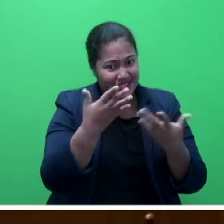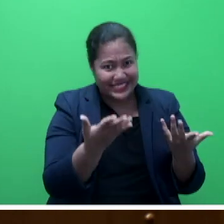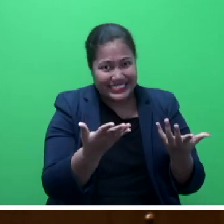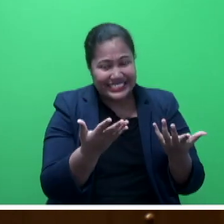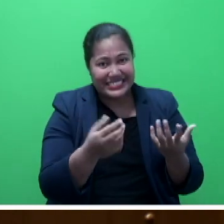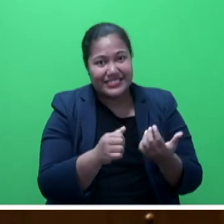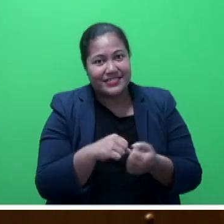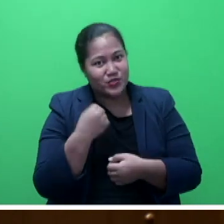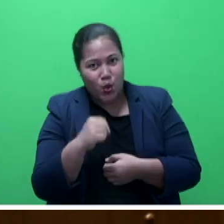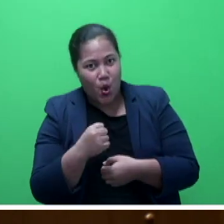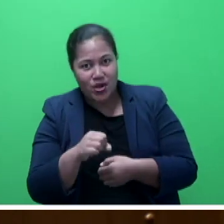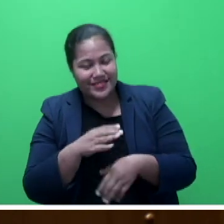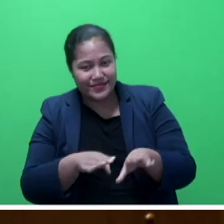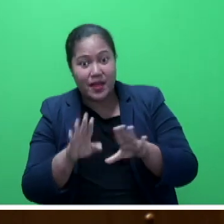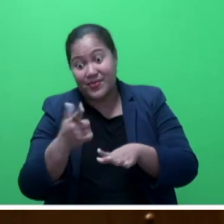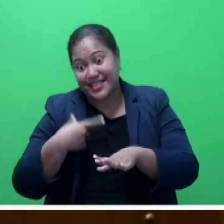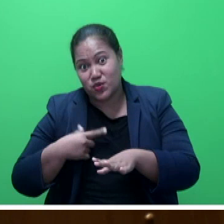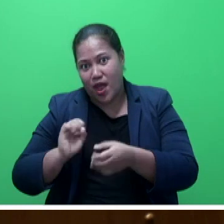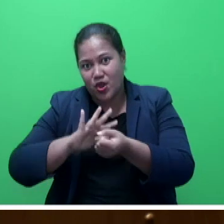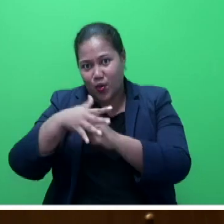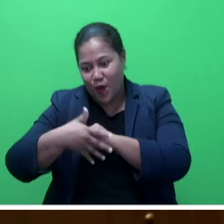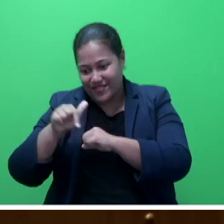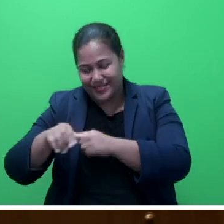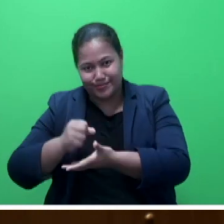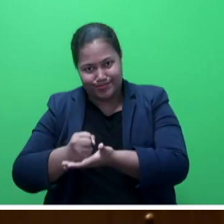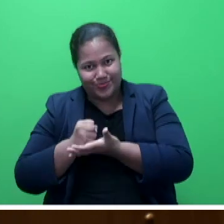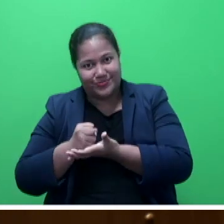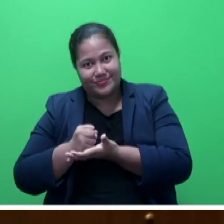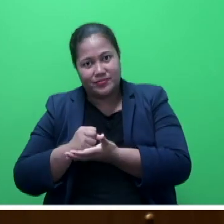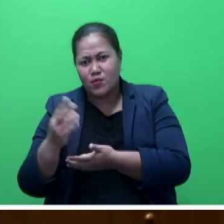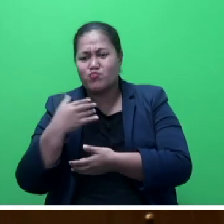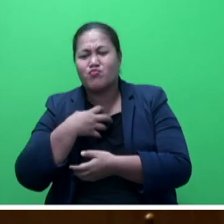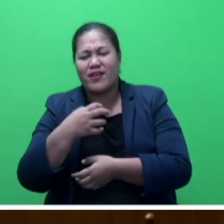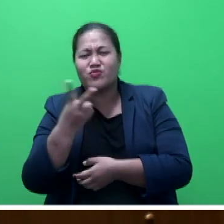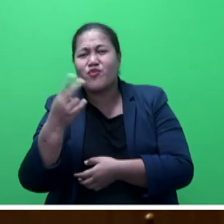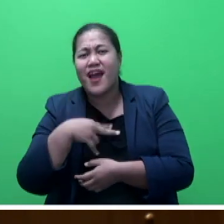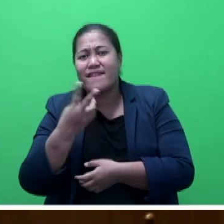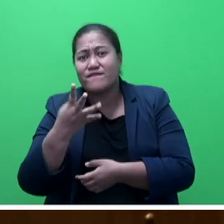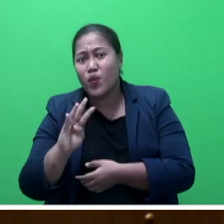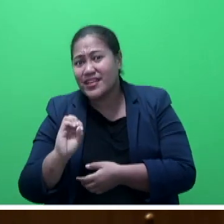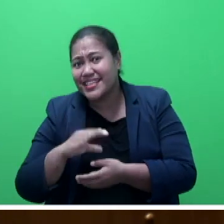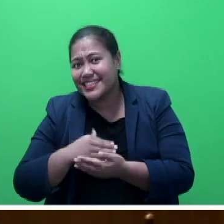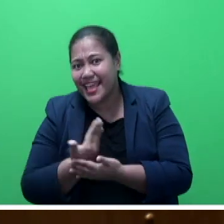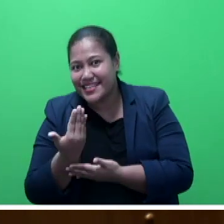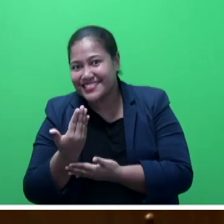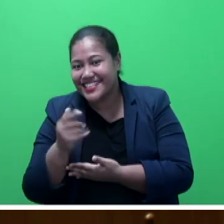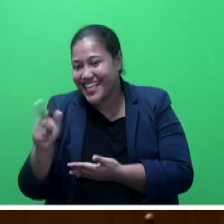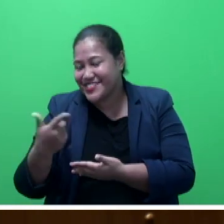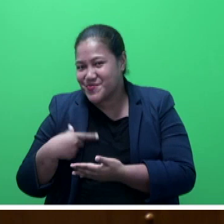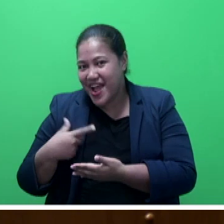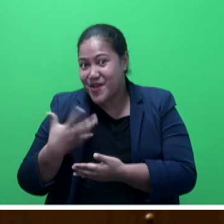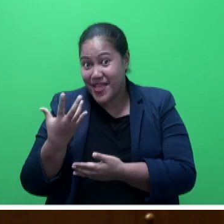we are a COVID-contained country for more than 240 days, and why we have remained